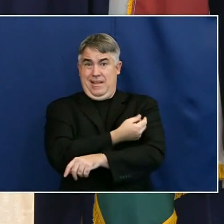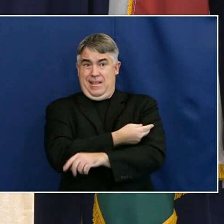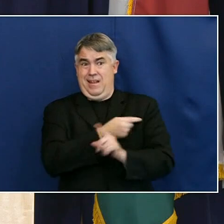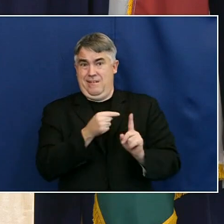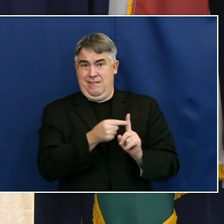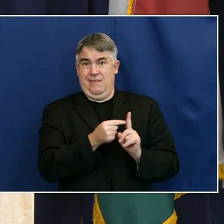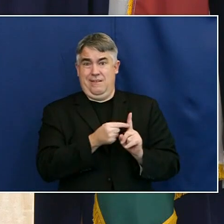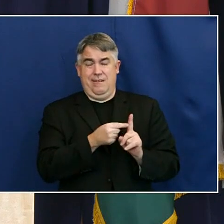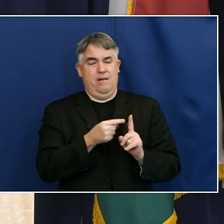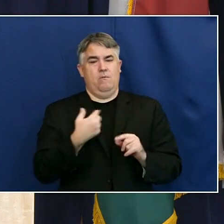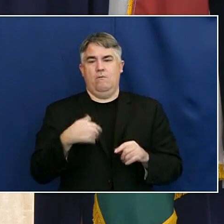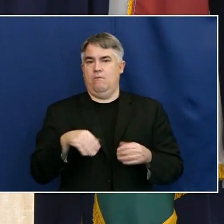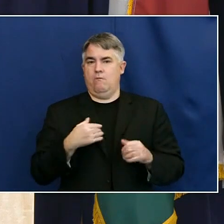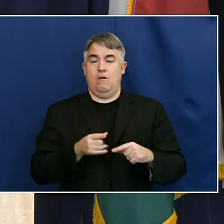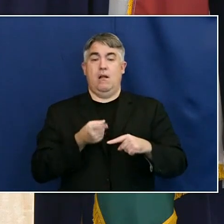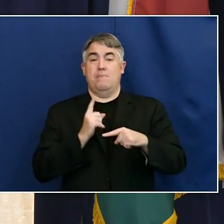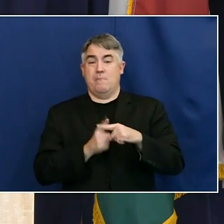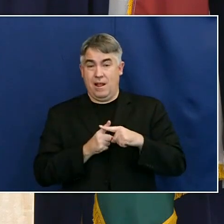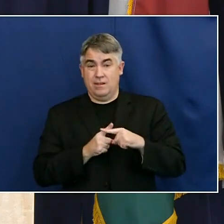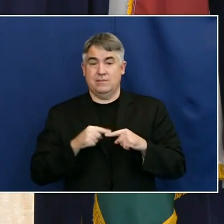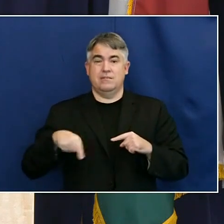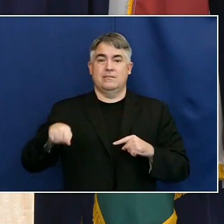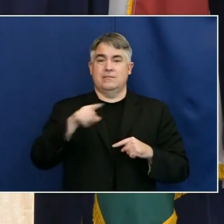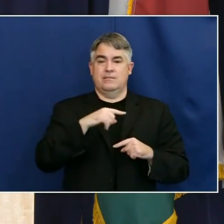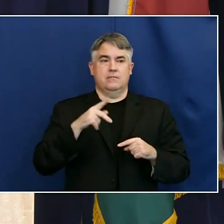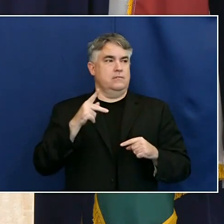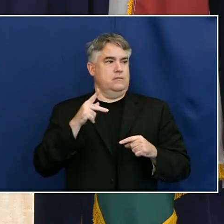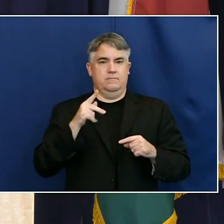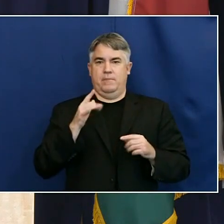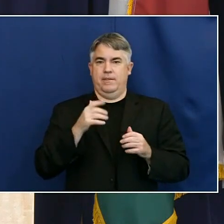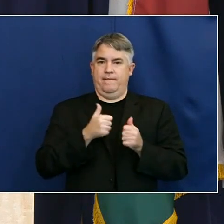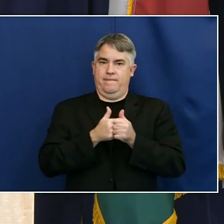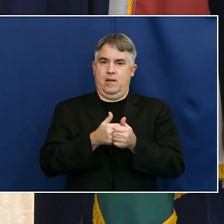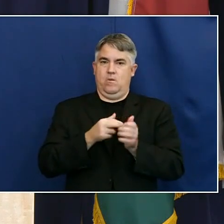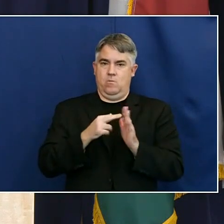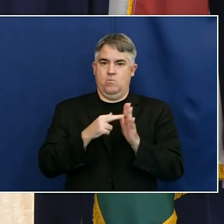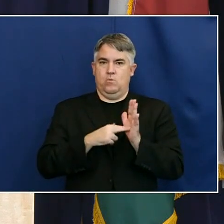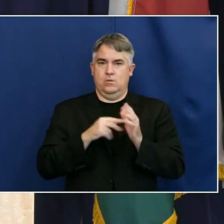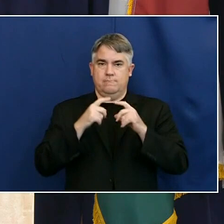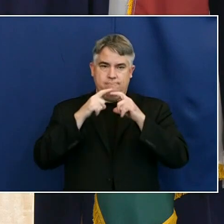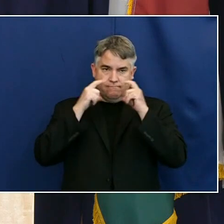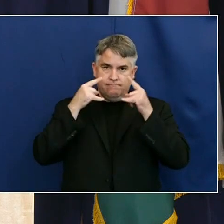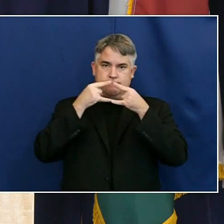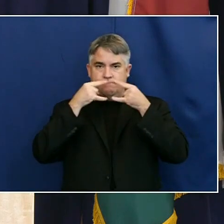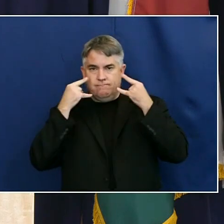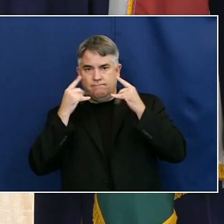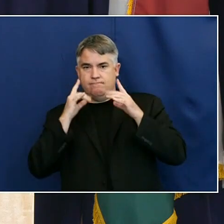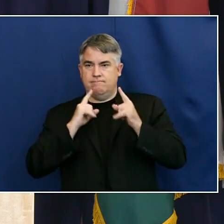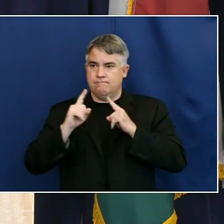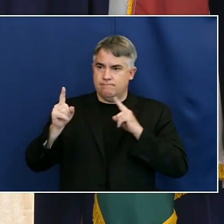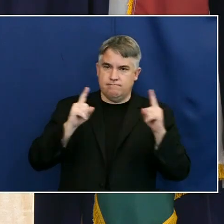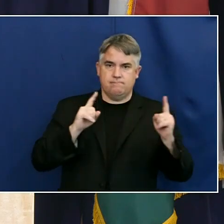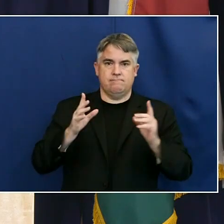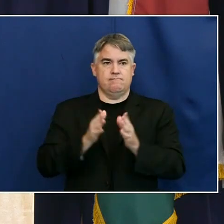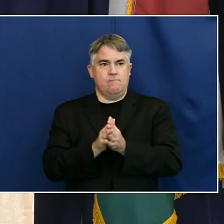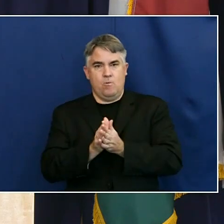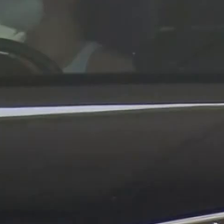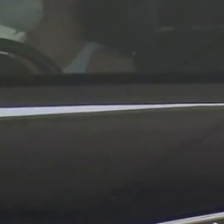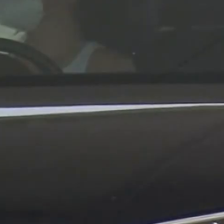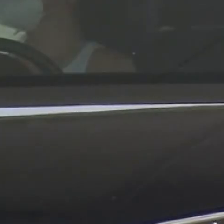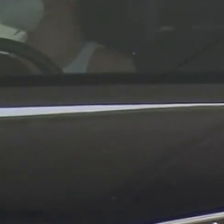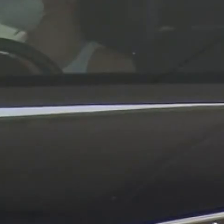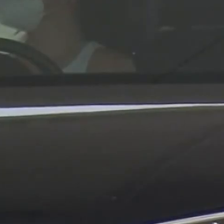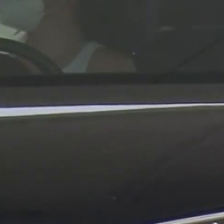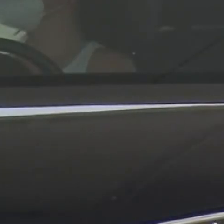also attributed just in general in the community to people adhering to the preventive